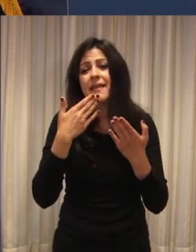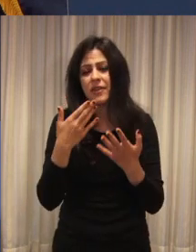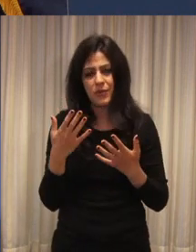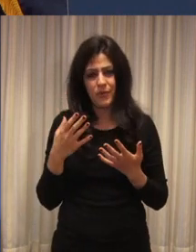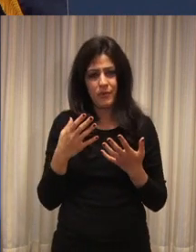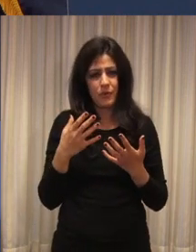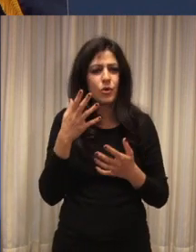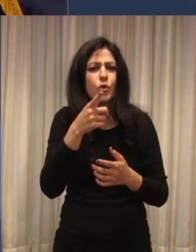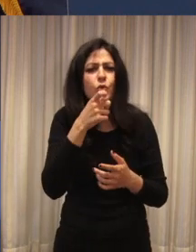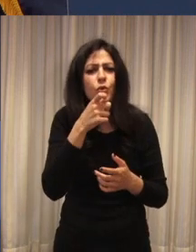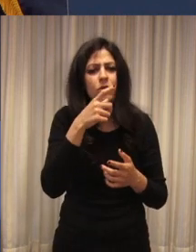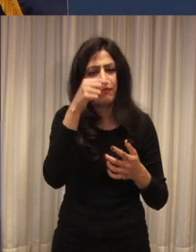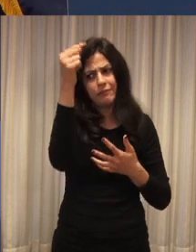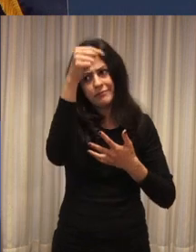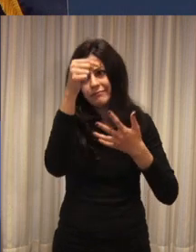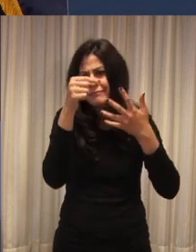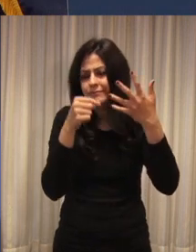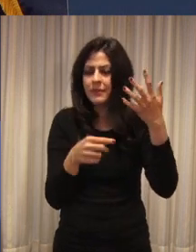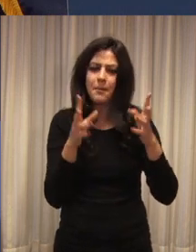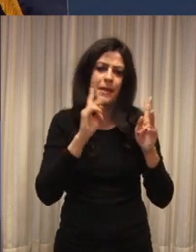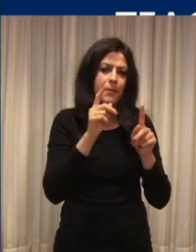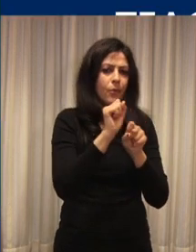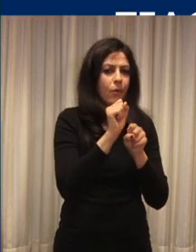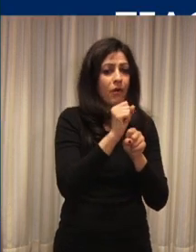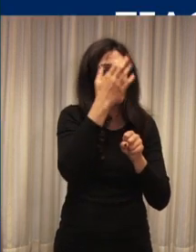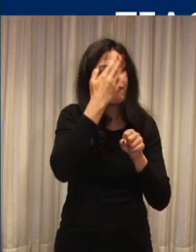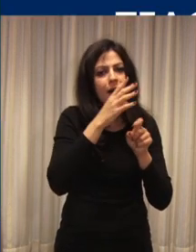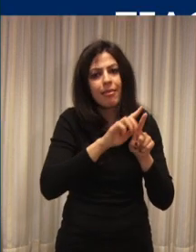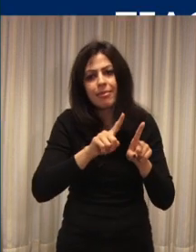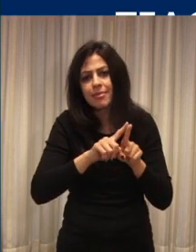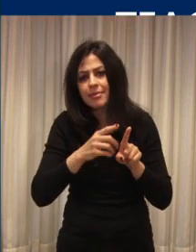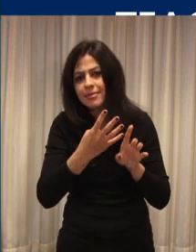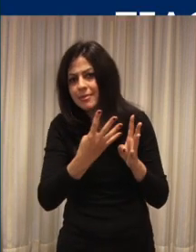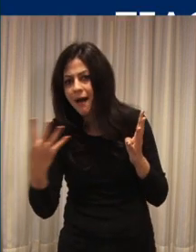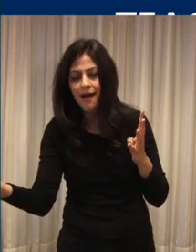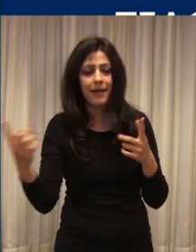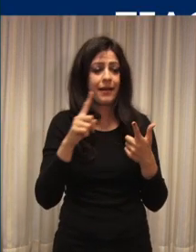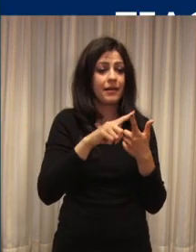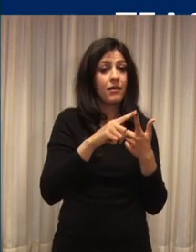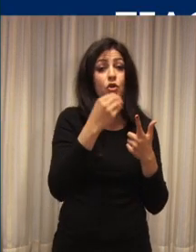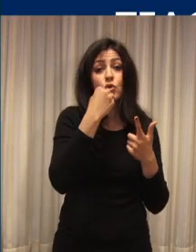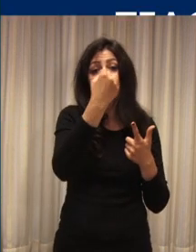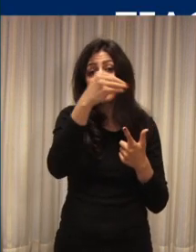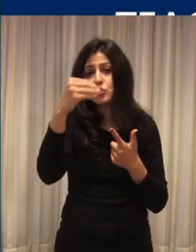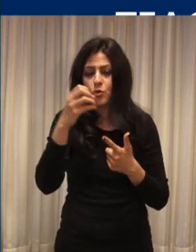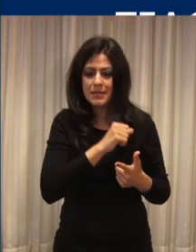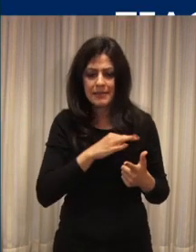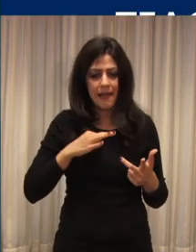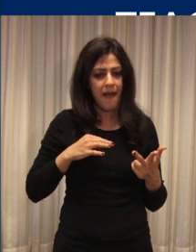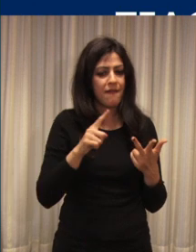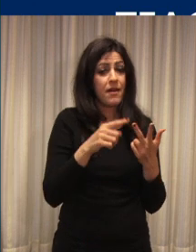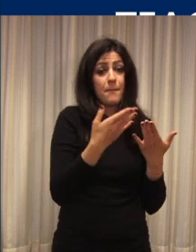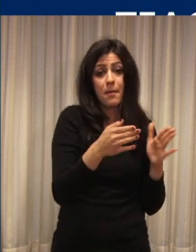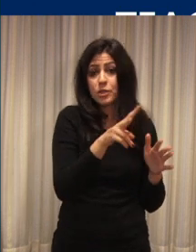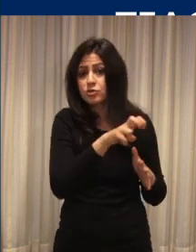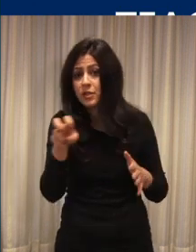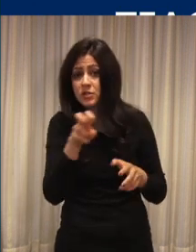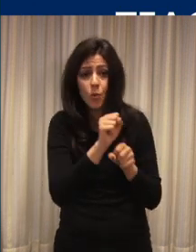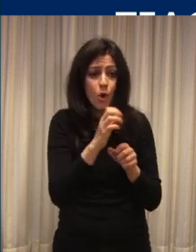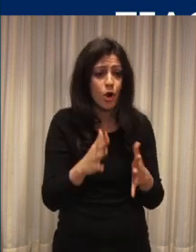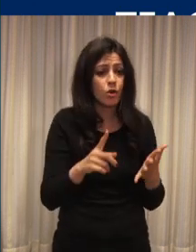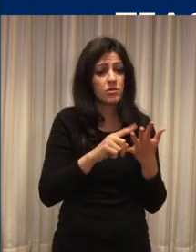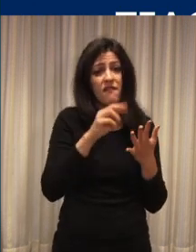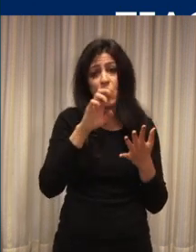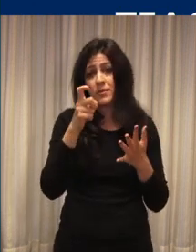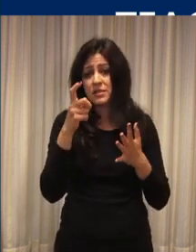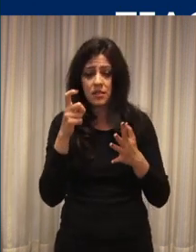critical folks out there on the front lines, our healthcare workers, our grocery store staff, public transit workers, teachers, pharmacy workers,